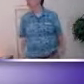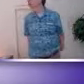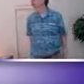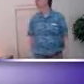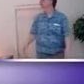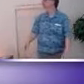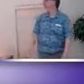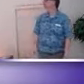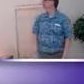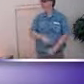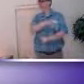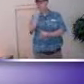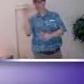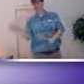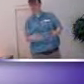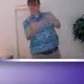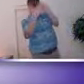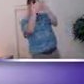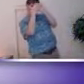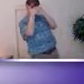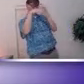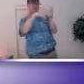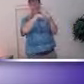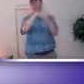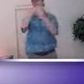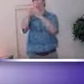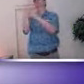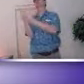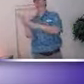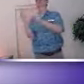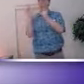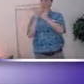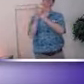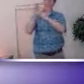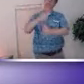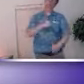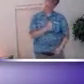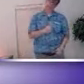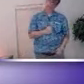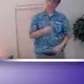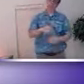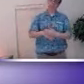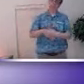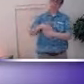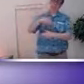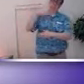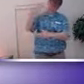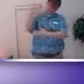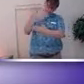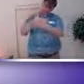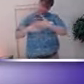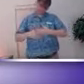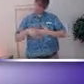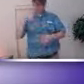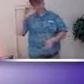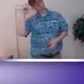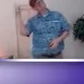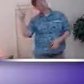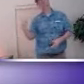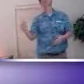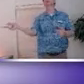the cycle of darkness regenerates itself. It's like we phase in, we get doubtful of who we